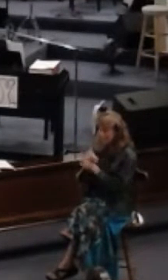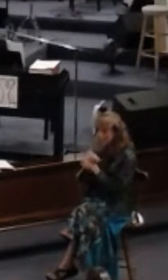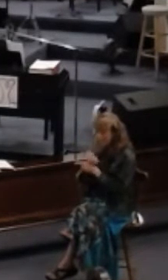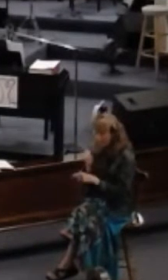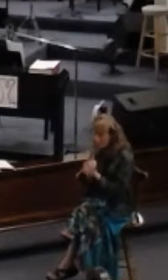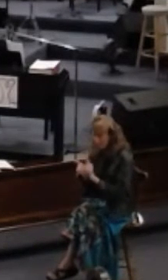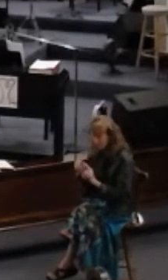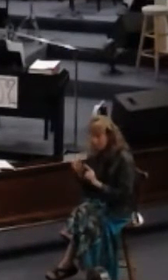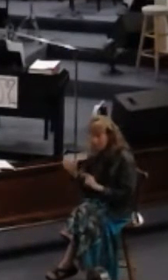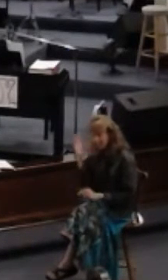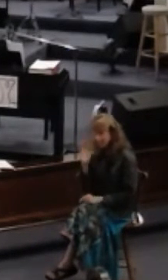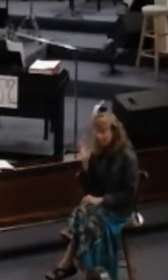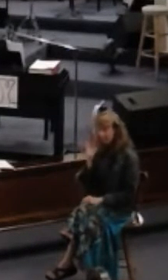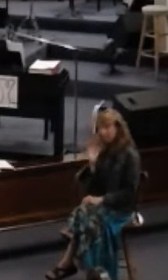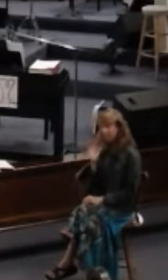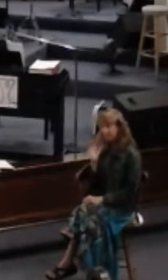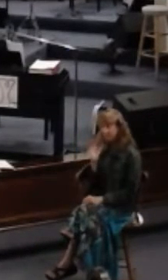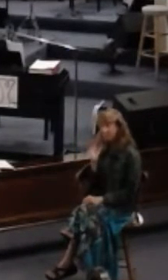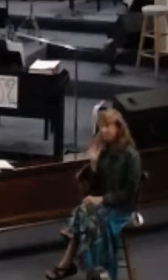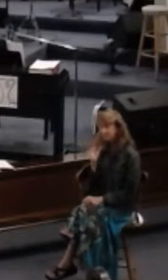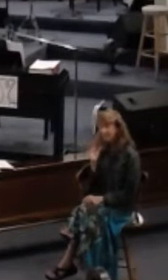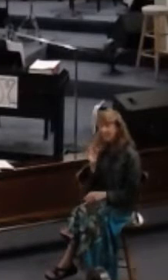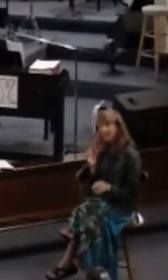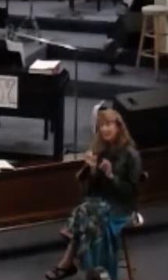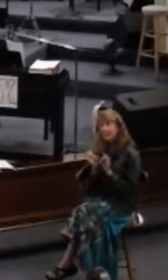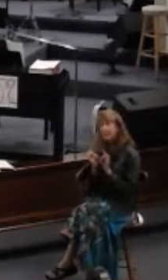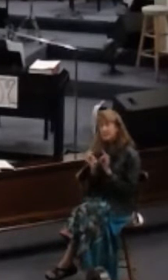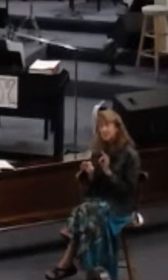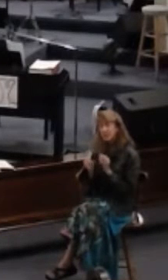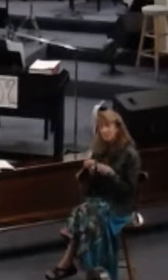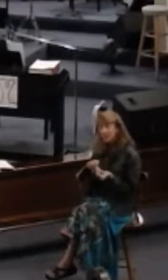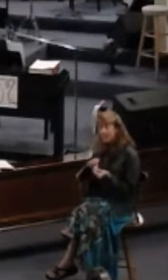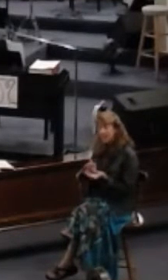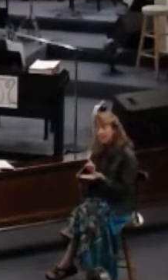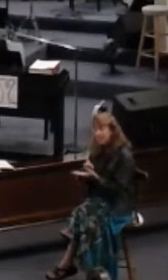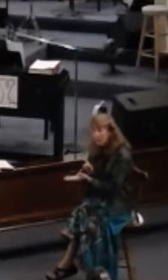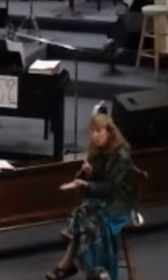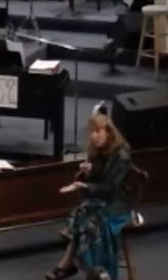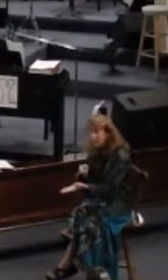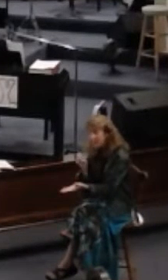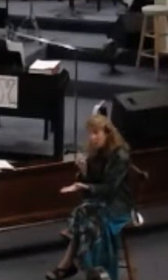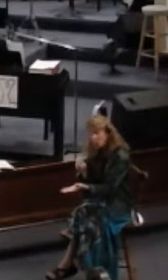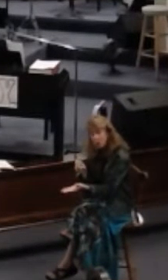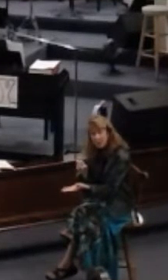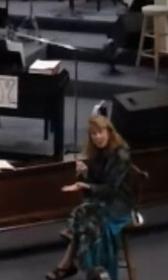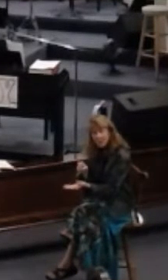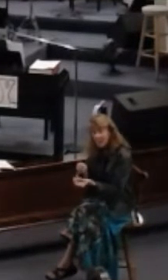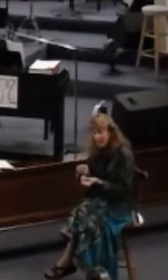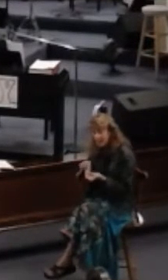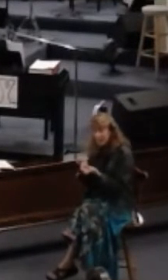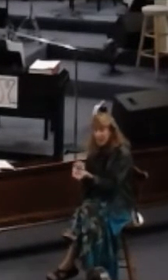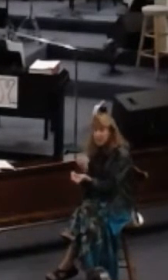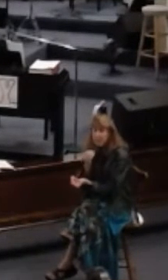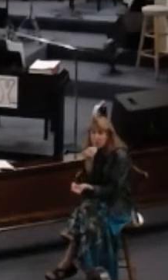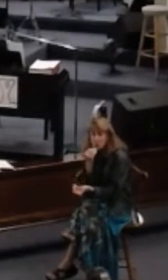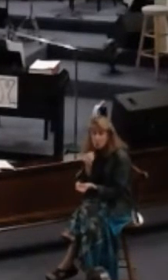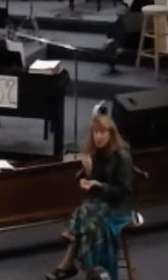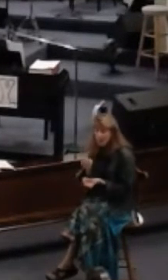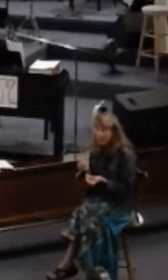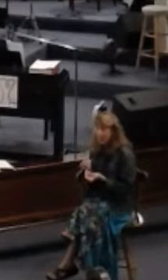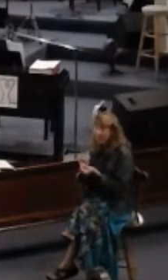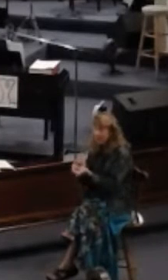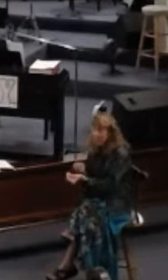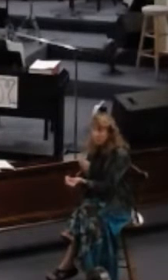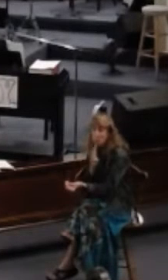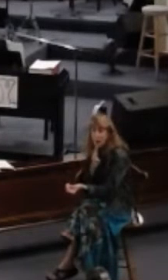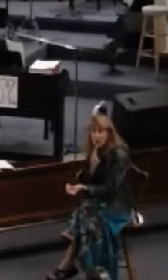die? They simply gave them what they could. They gave them food, they gave them